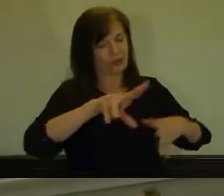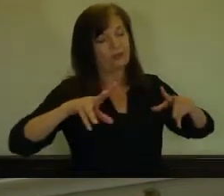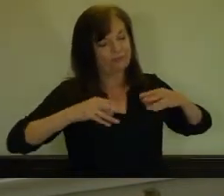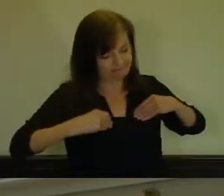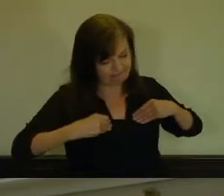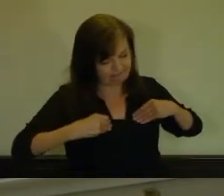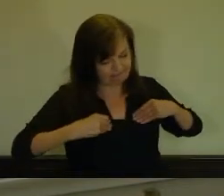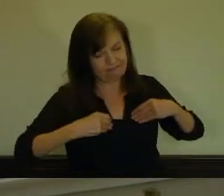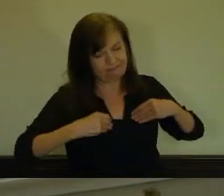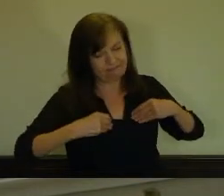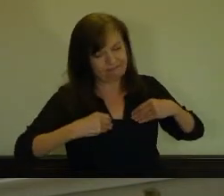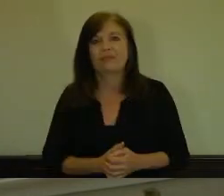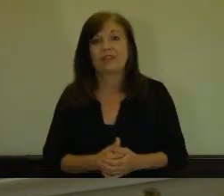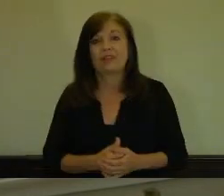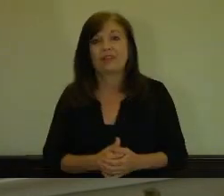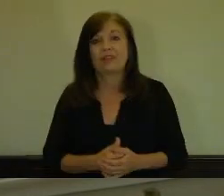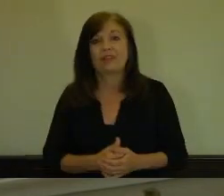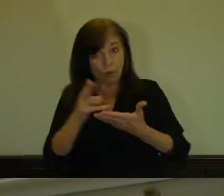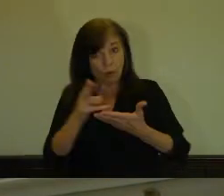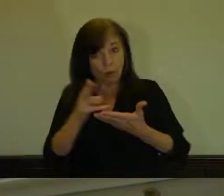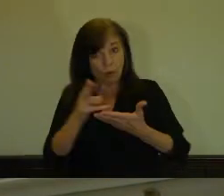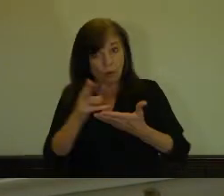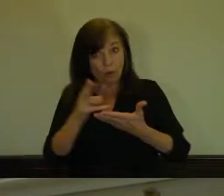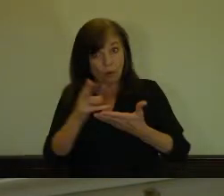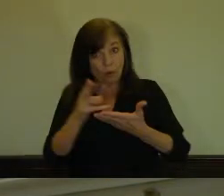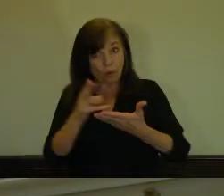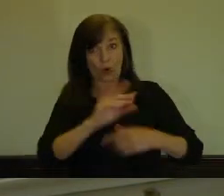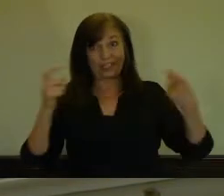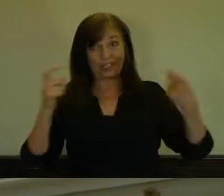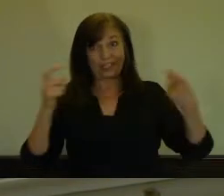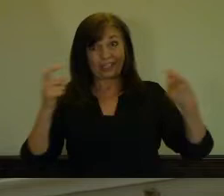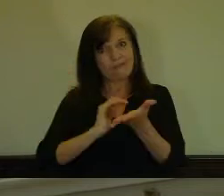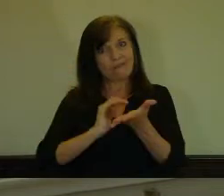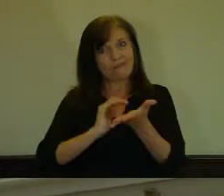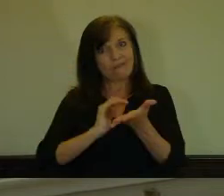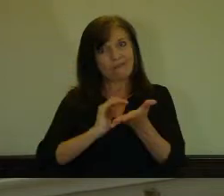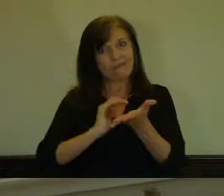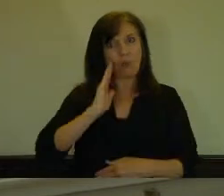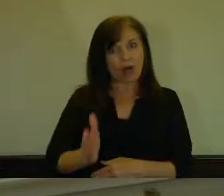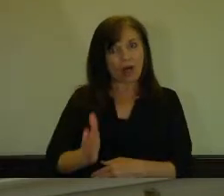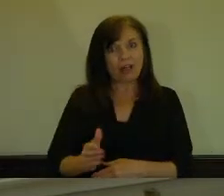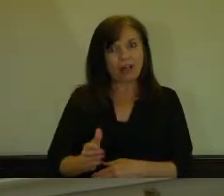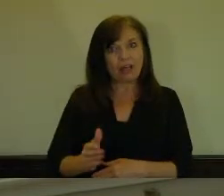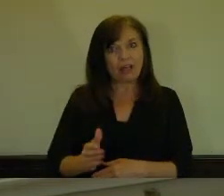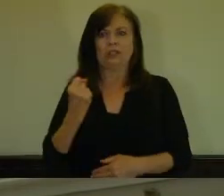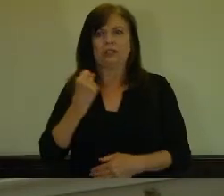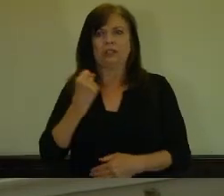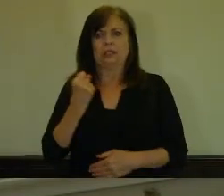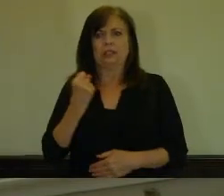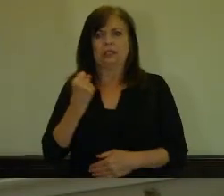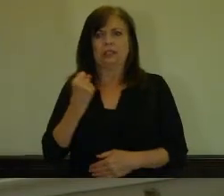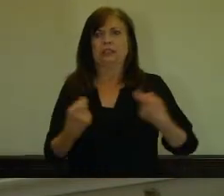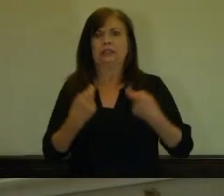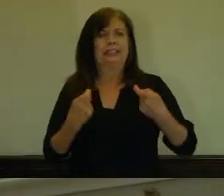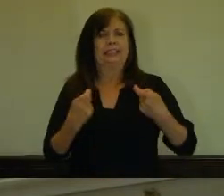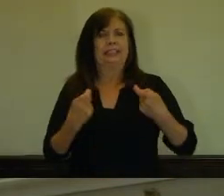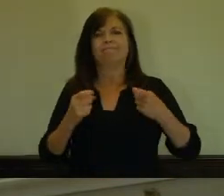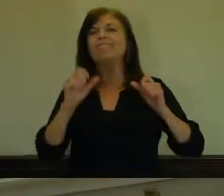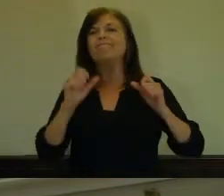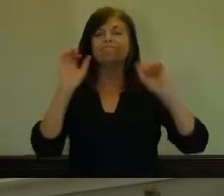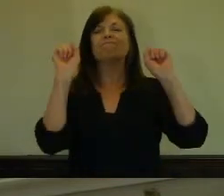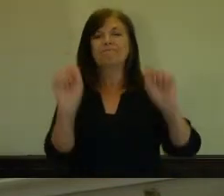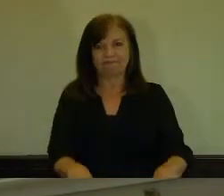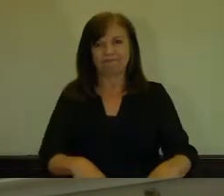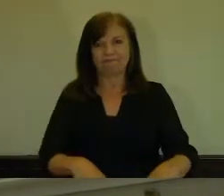Spirit. Whose sins you forgive are forgiven them, and whose sins you retain